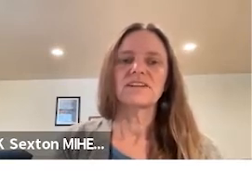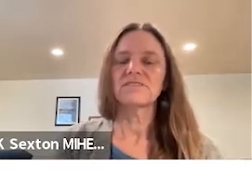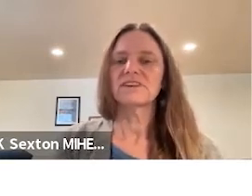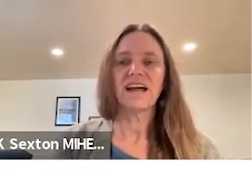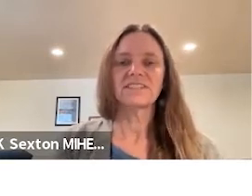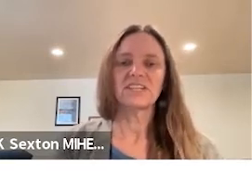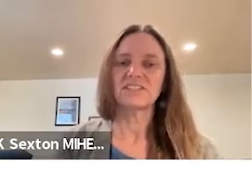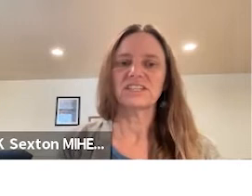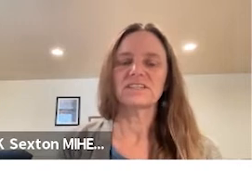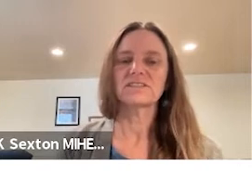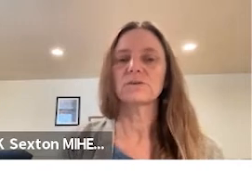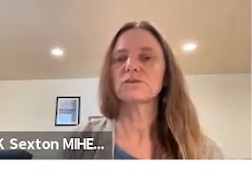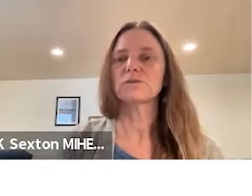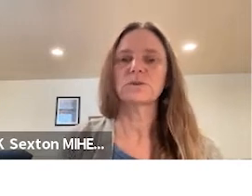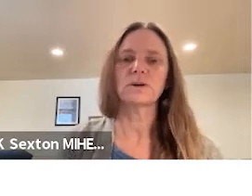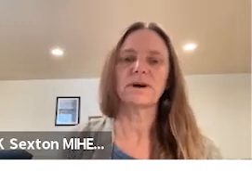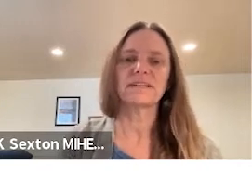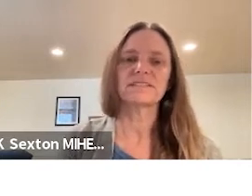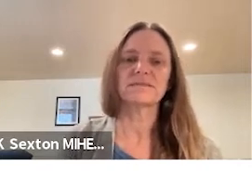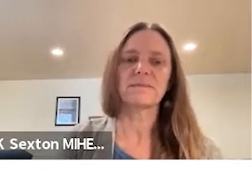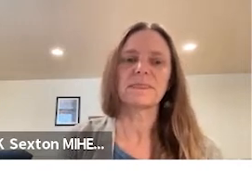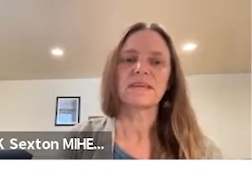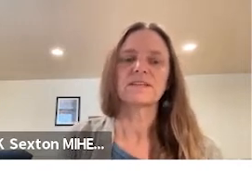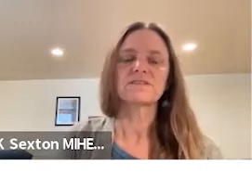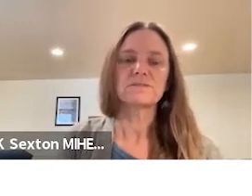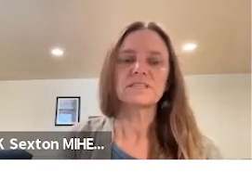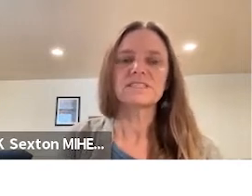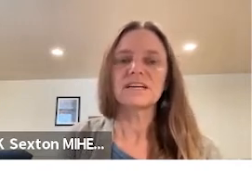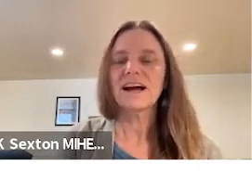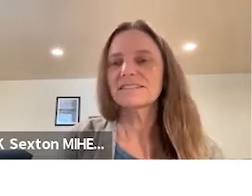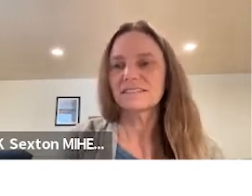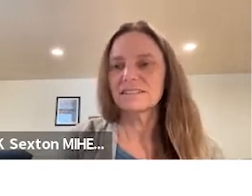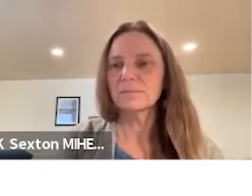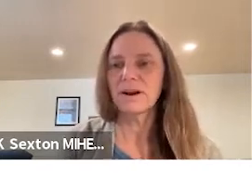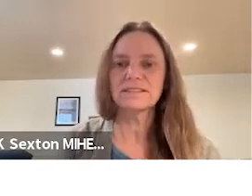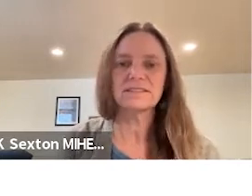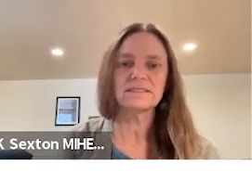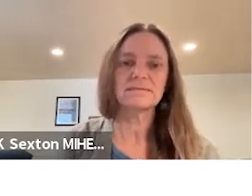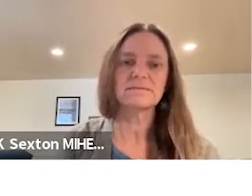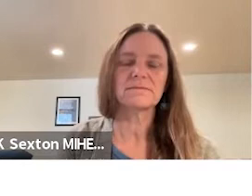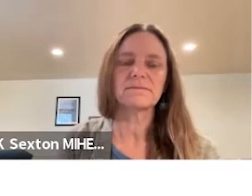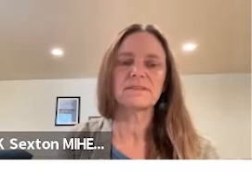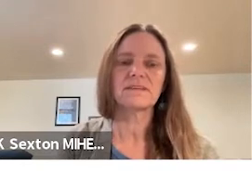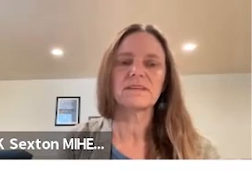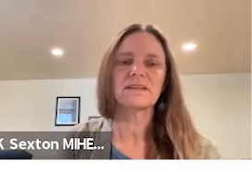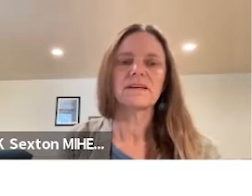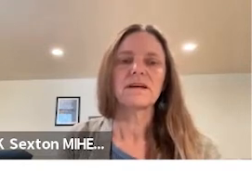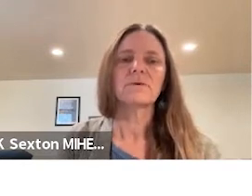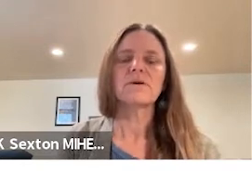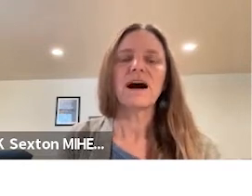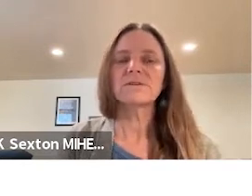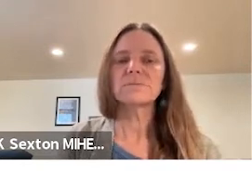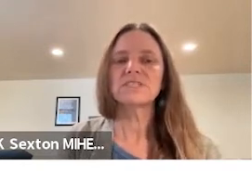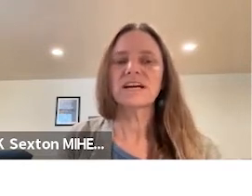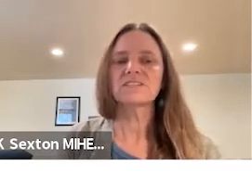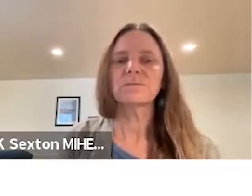bodies are never not changing, so too with our minds. Students constantly surprise us. We